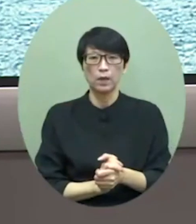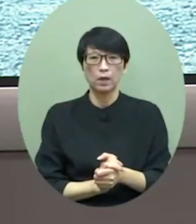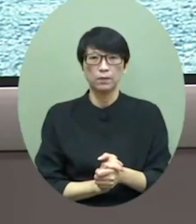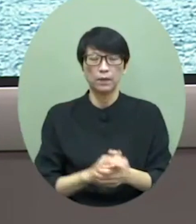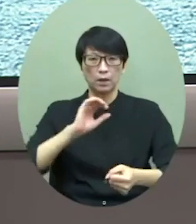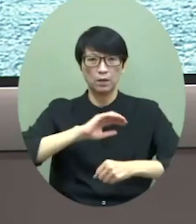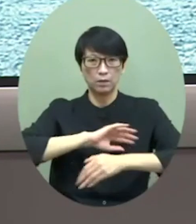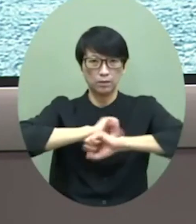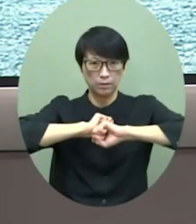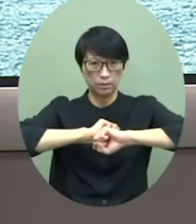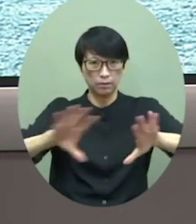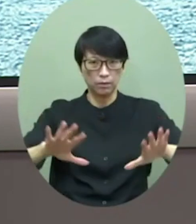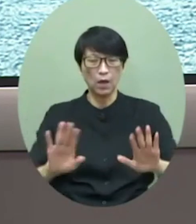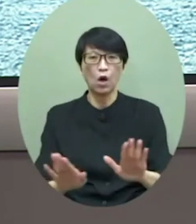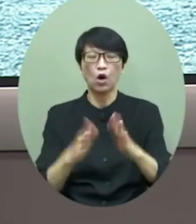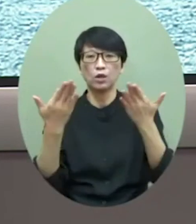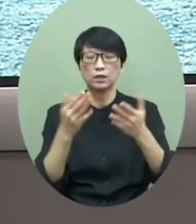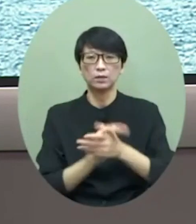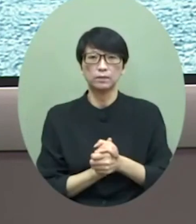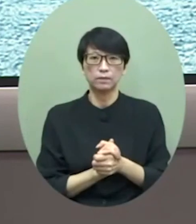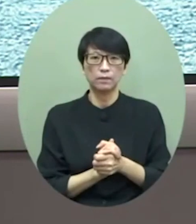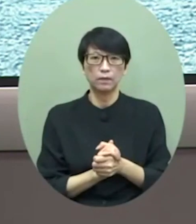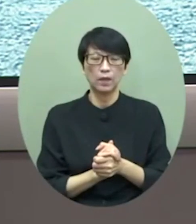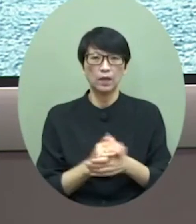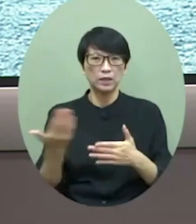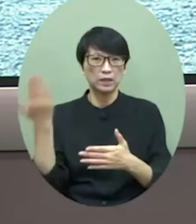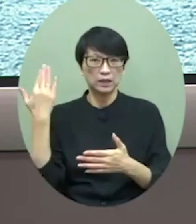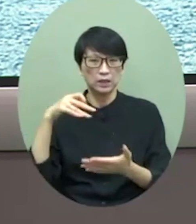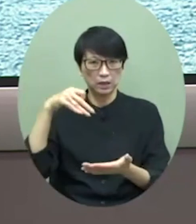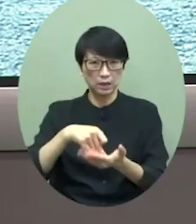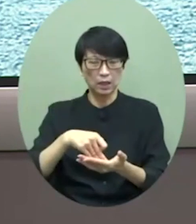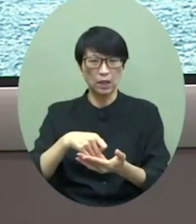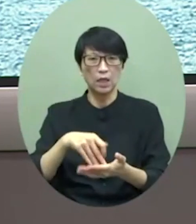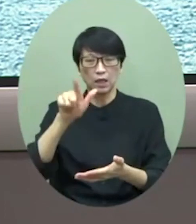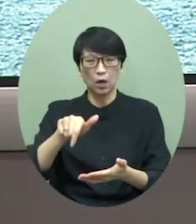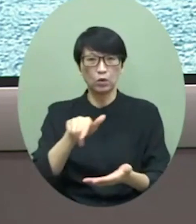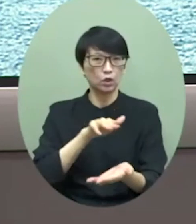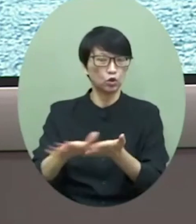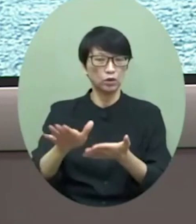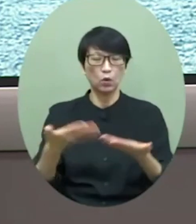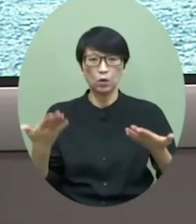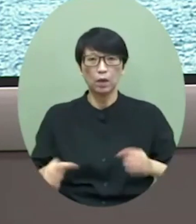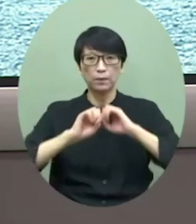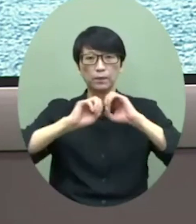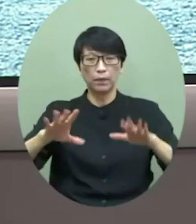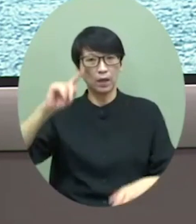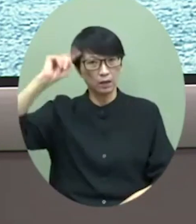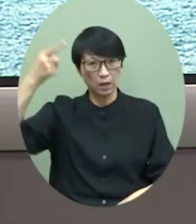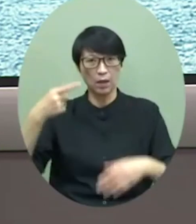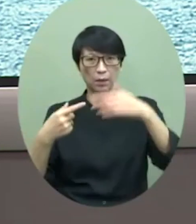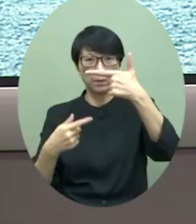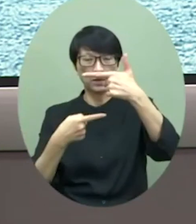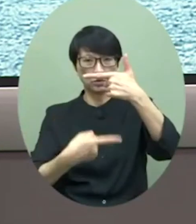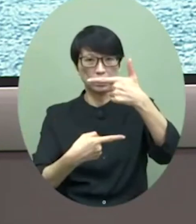the 6th September 2020 as the date of LegCo general election is revoked, bringing the electoral process to an end. We're going